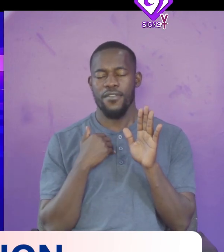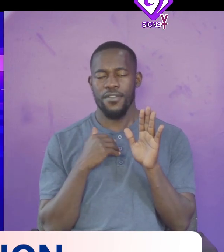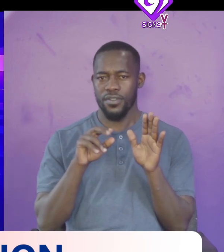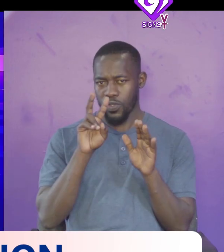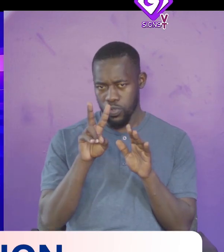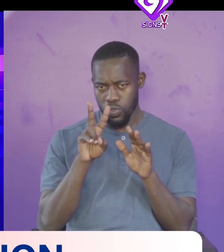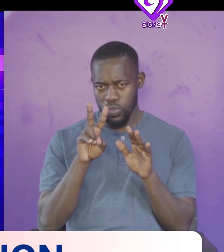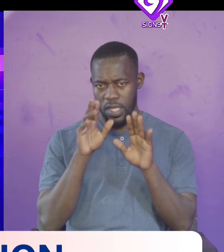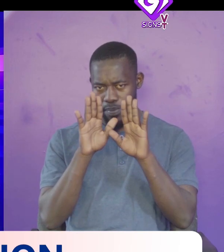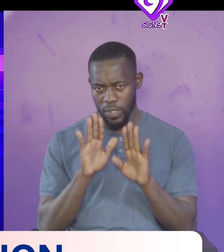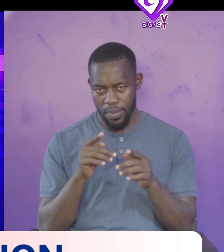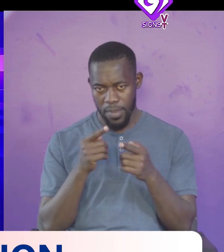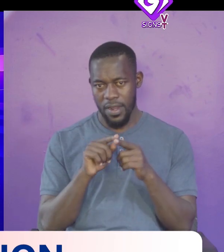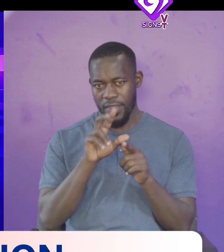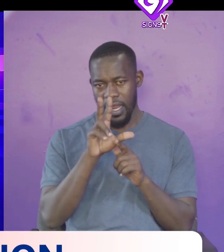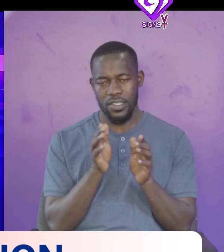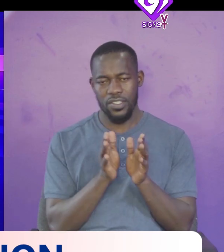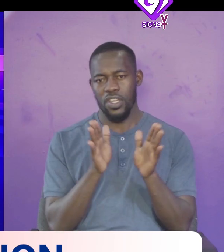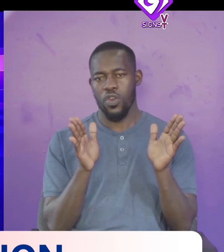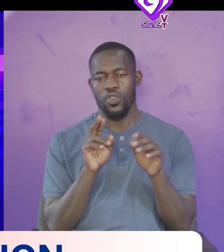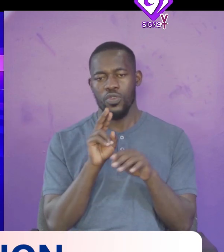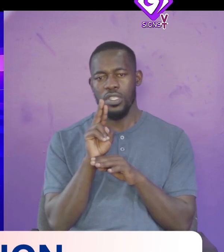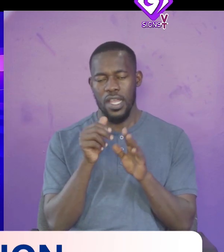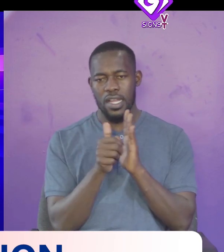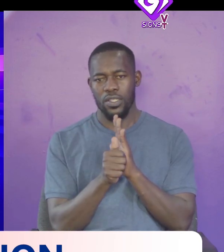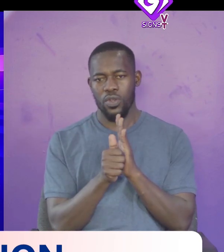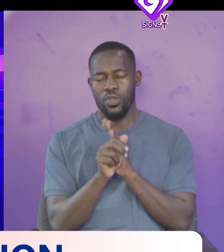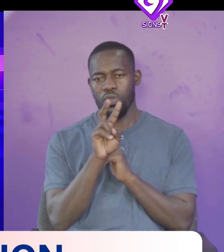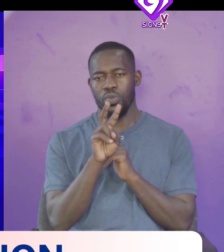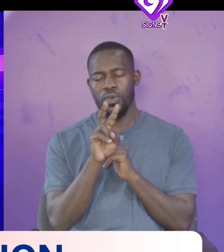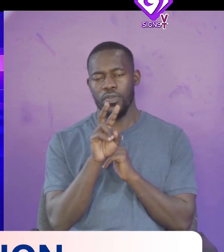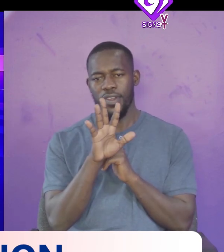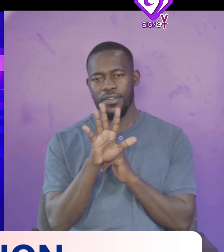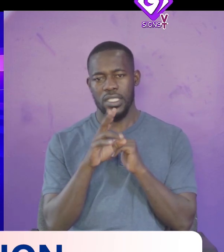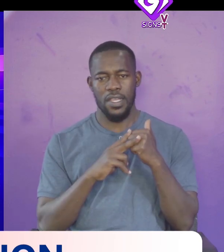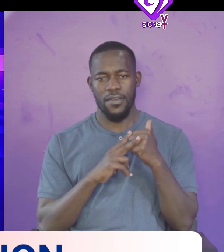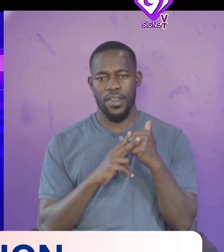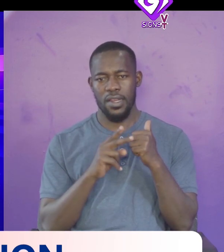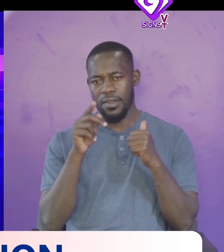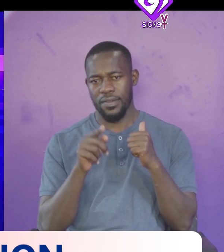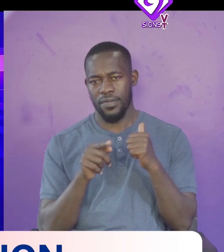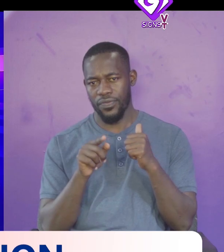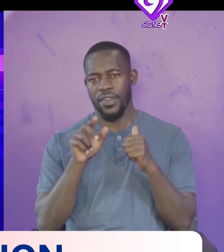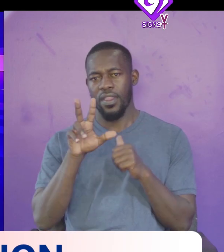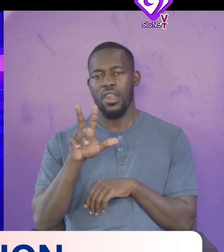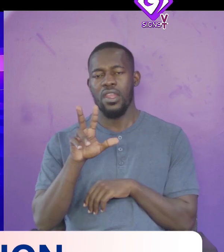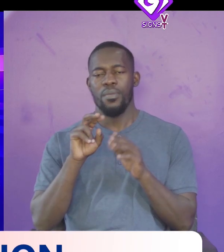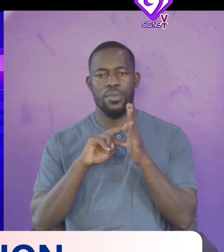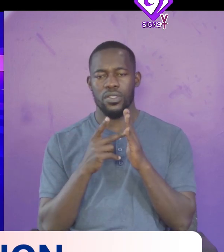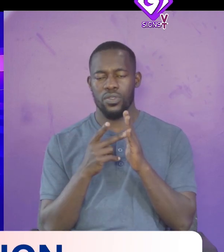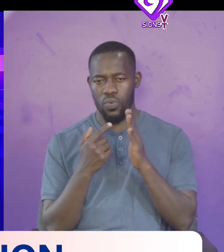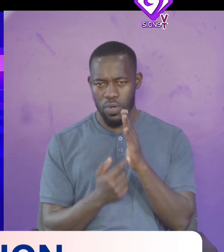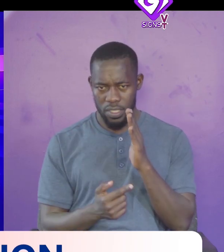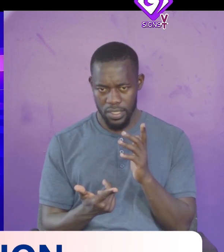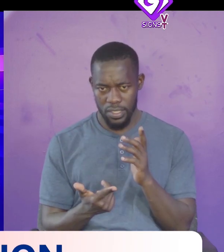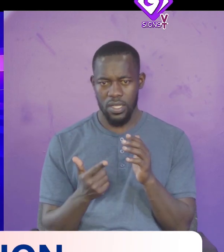expanded. Okay. We are using Article 257.3, which means... Article 257.3. Yeah, which means that we are basically